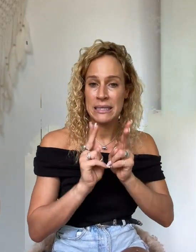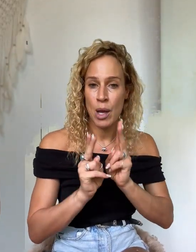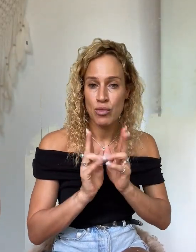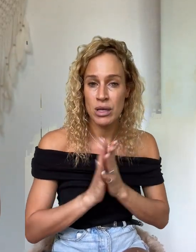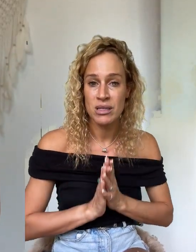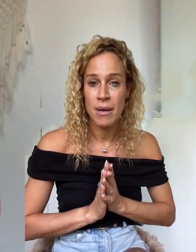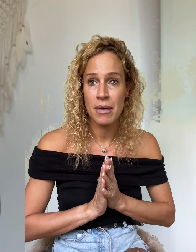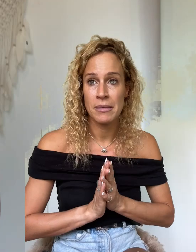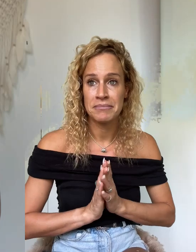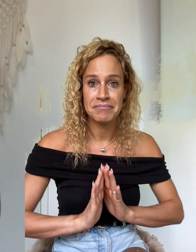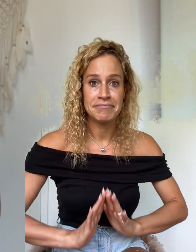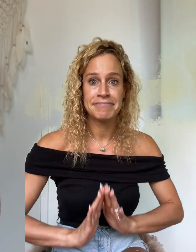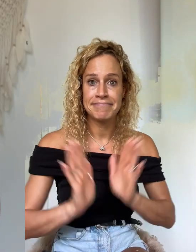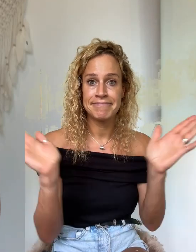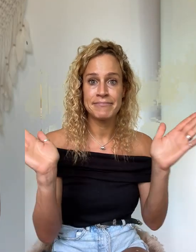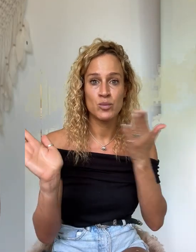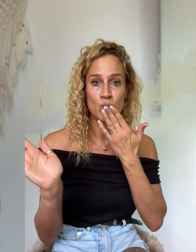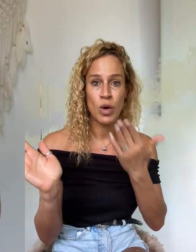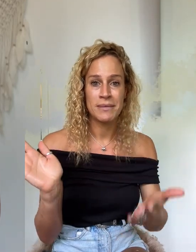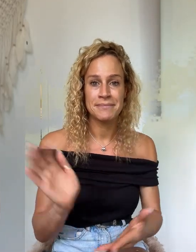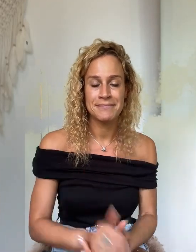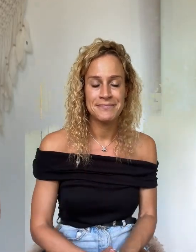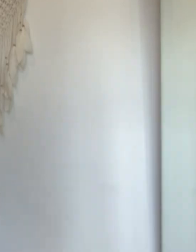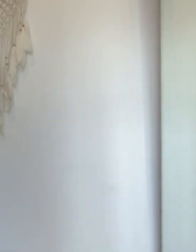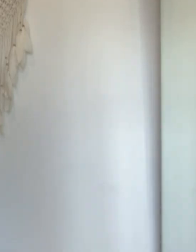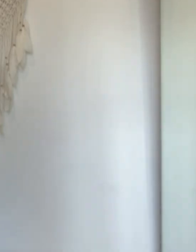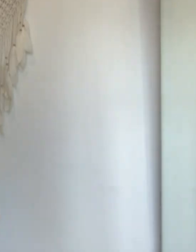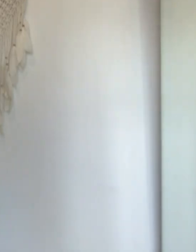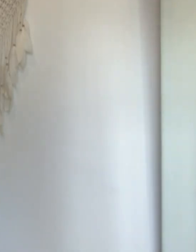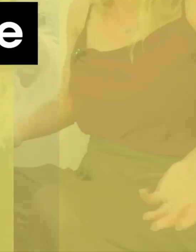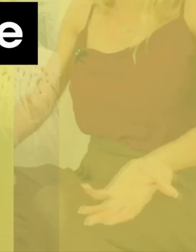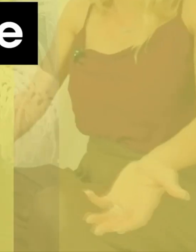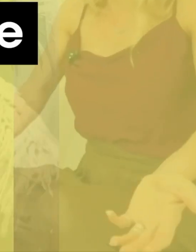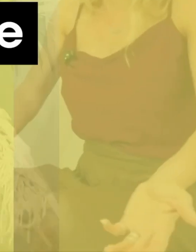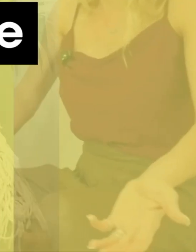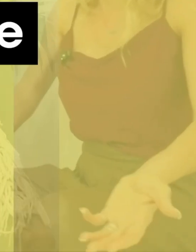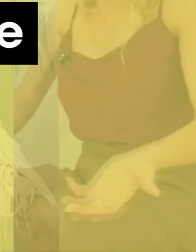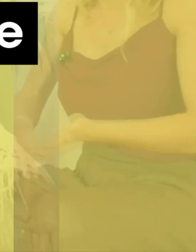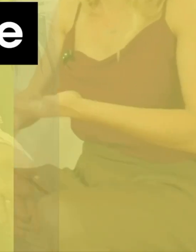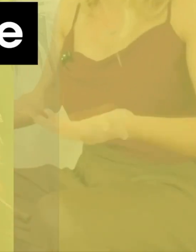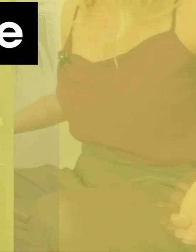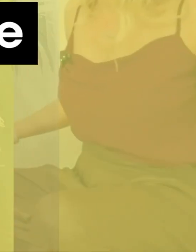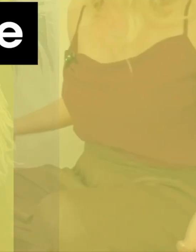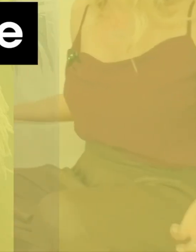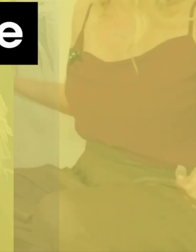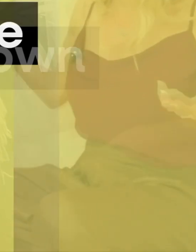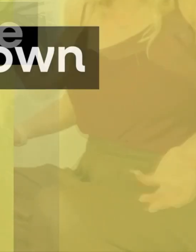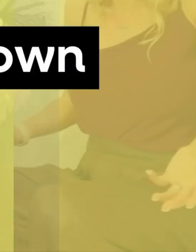thinking about being a sign language interpreter. Mwah!